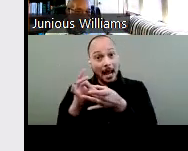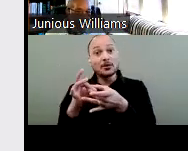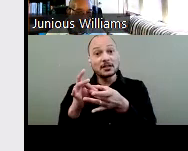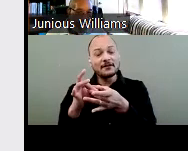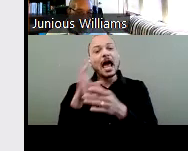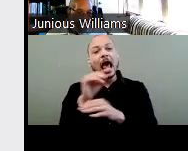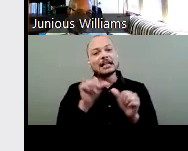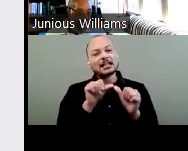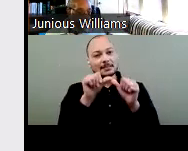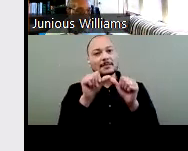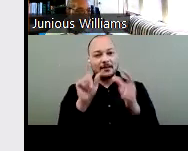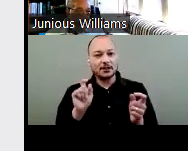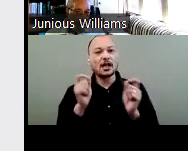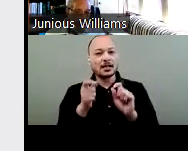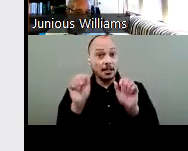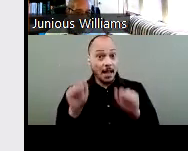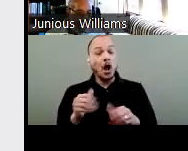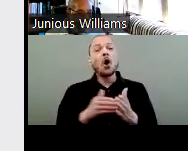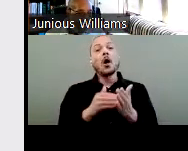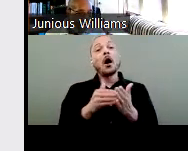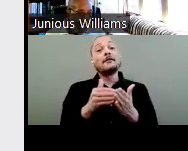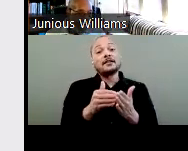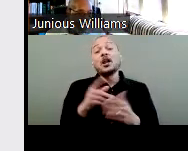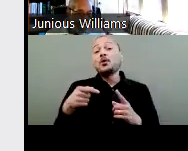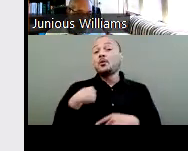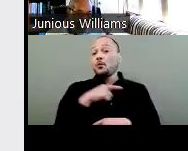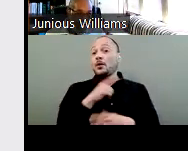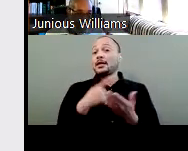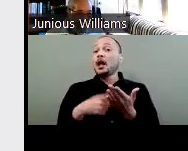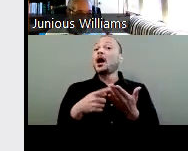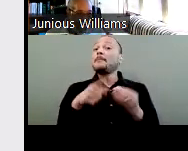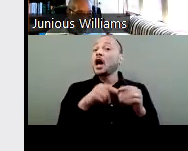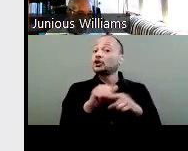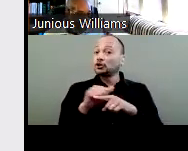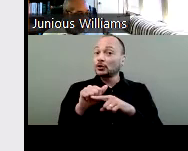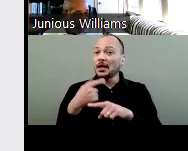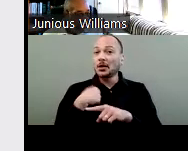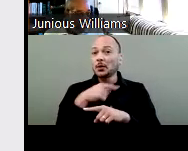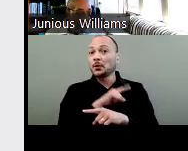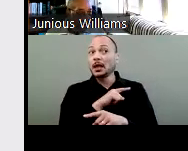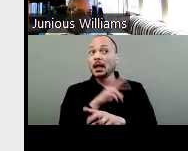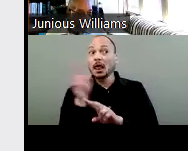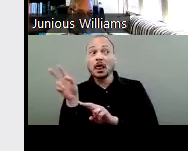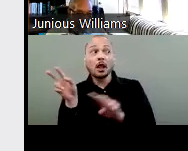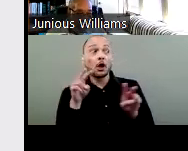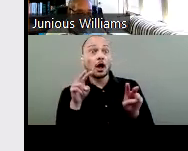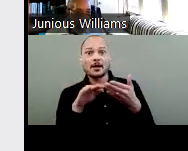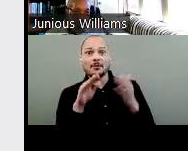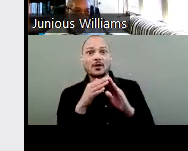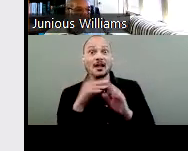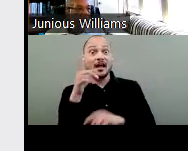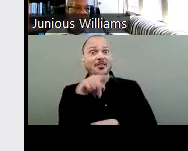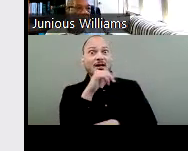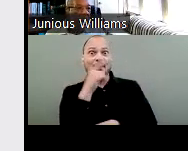and sustainable change. And oftentimes when we talk about training, we sort of turn and look at the community. They ain't the